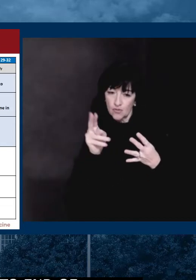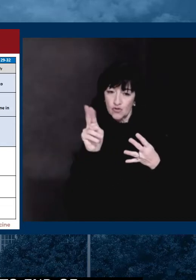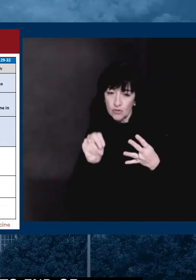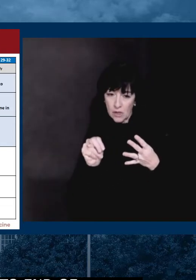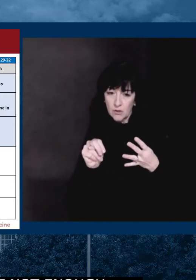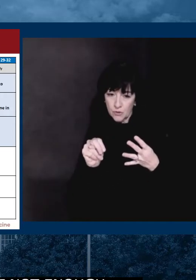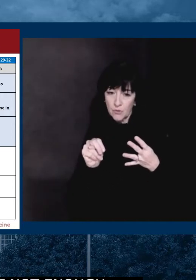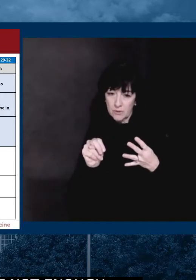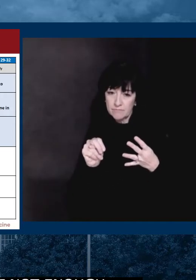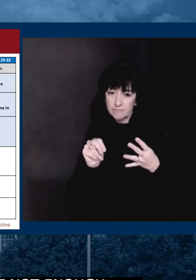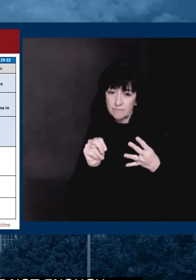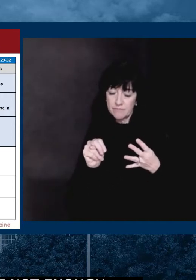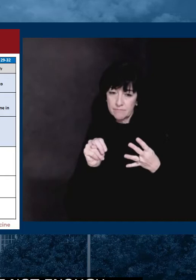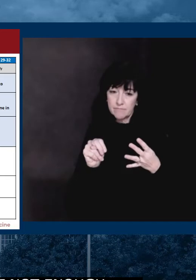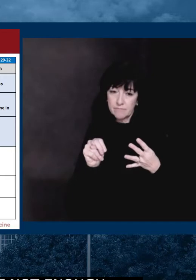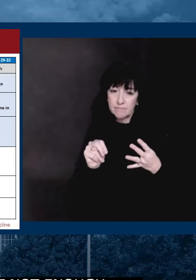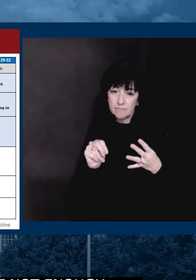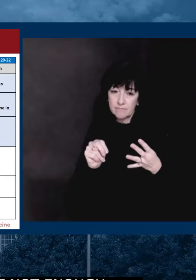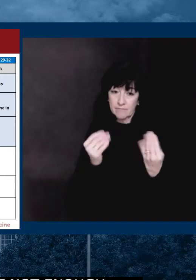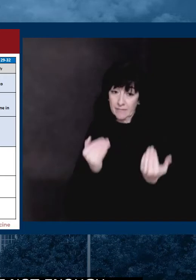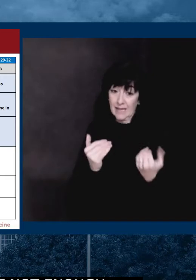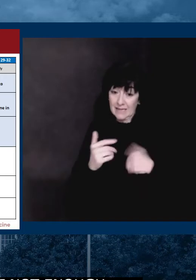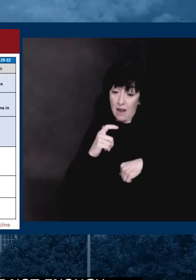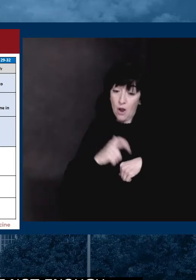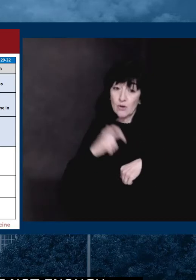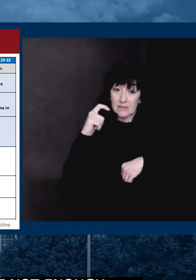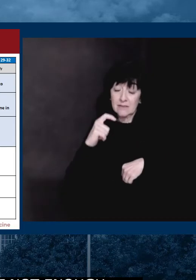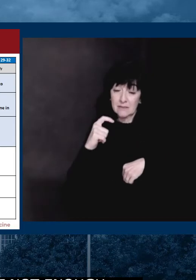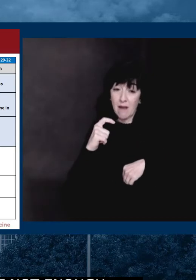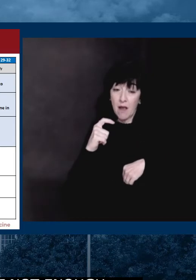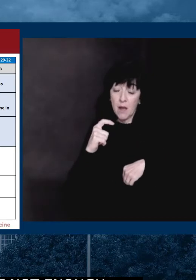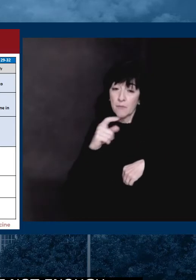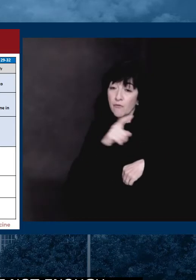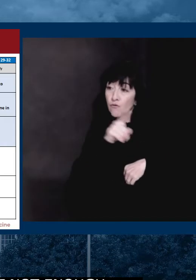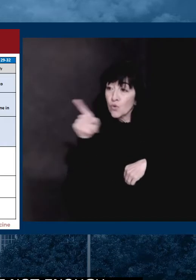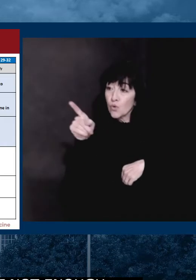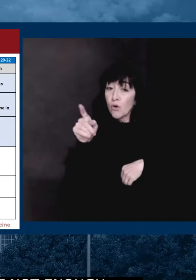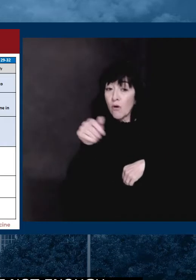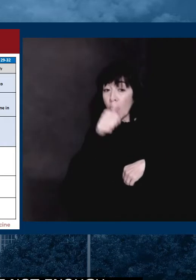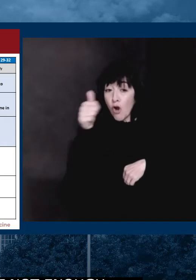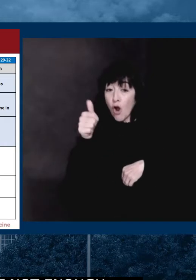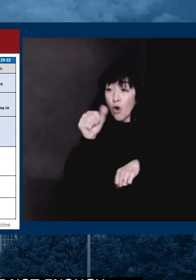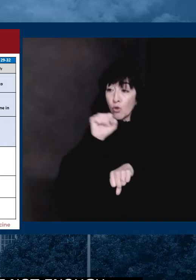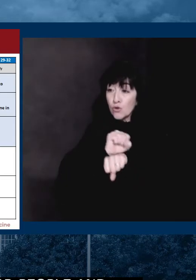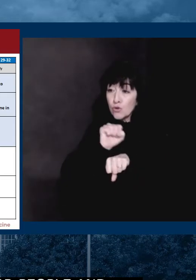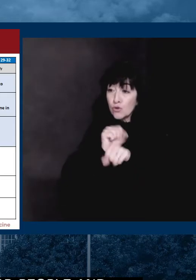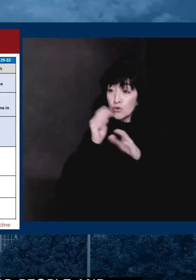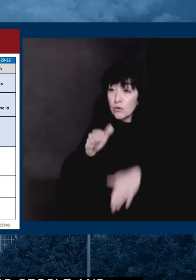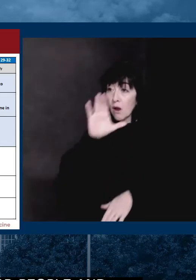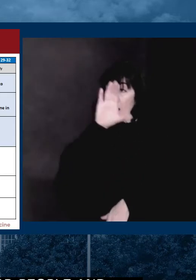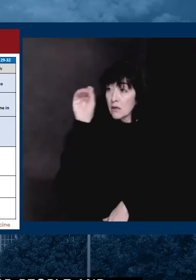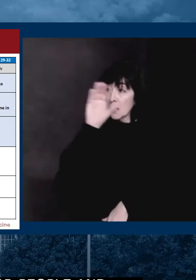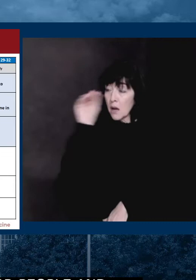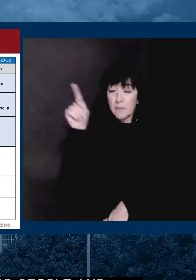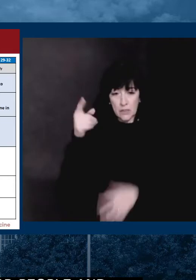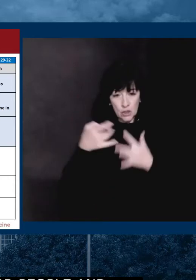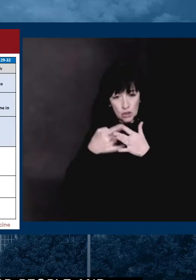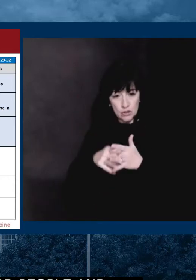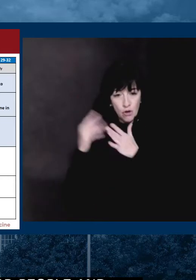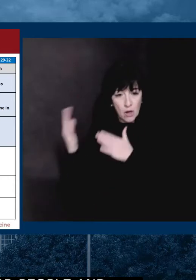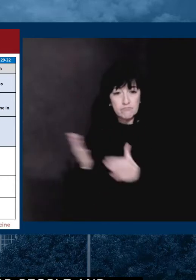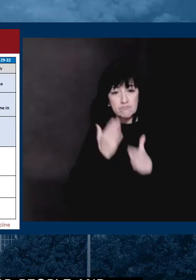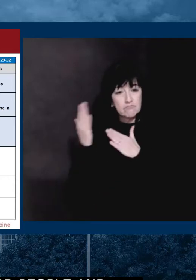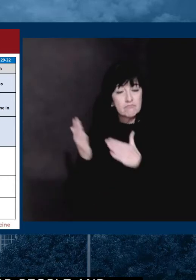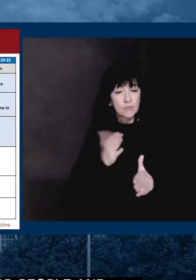to, especially employers, to start getting your plans together. For a question